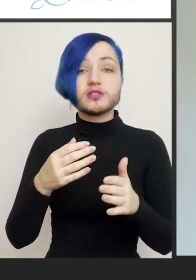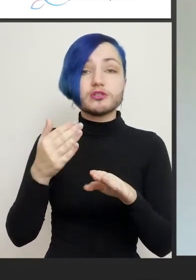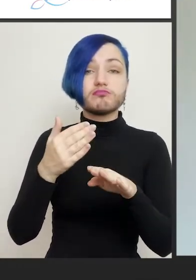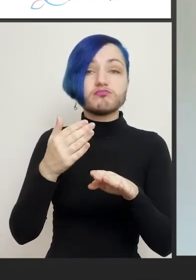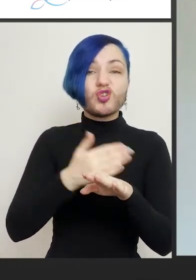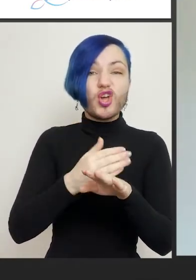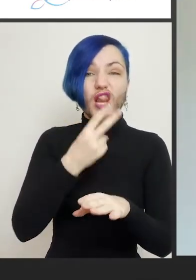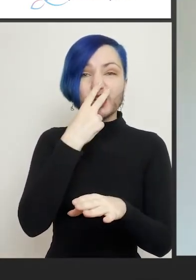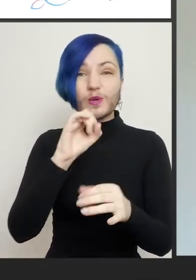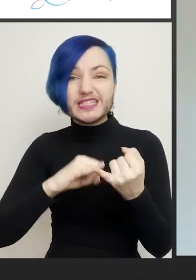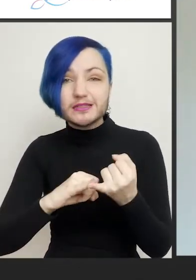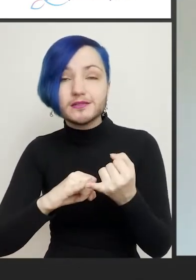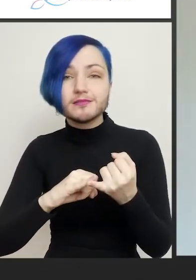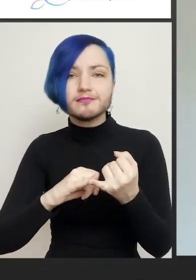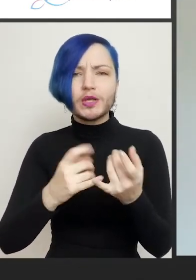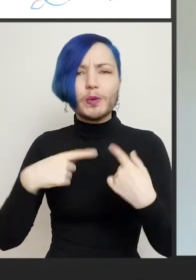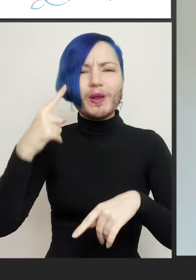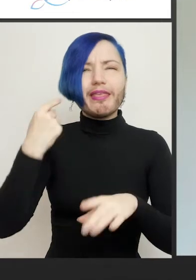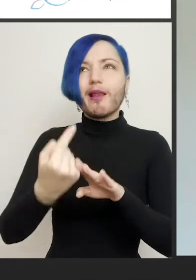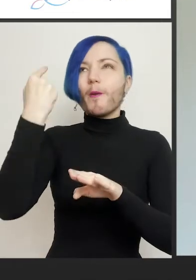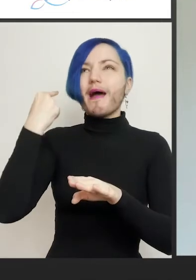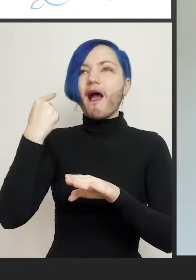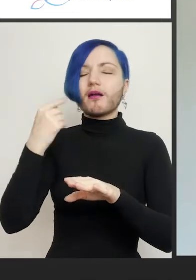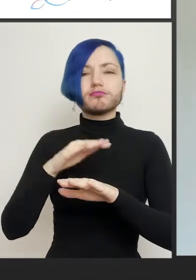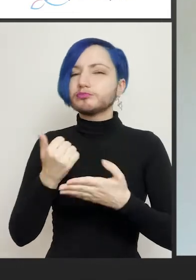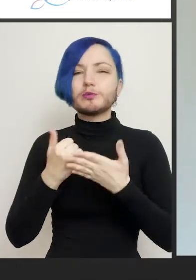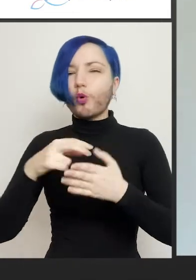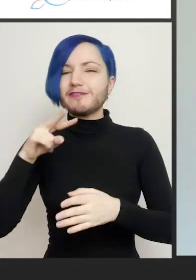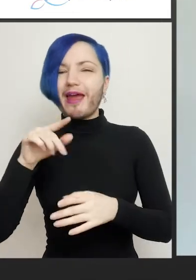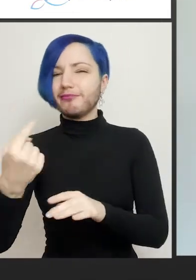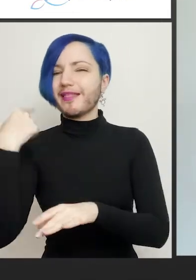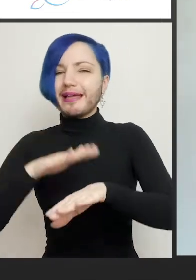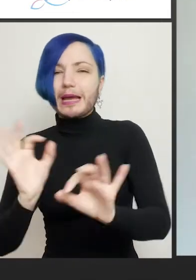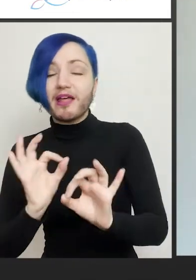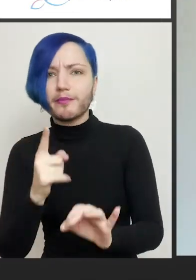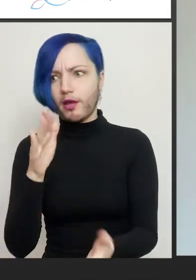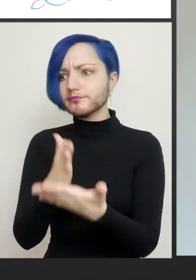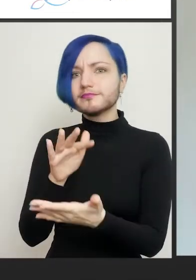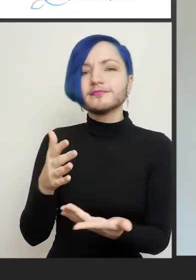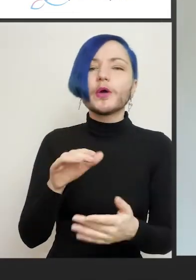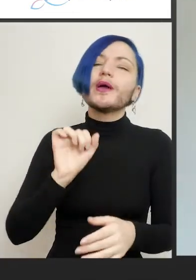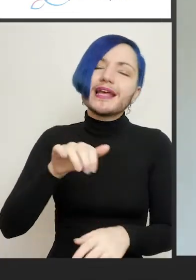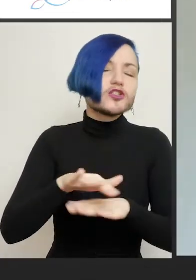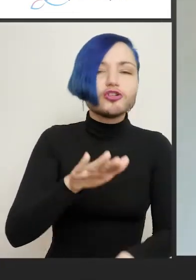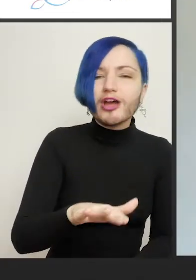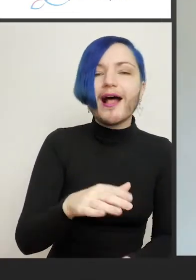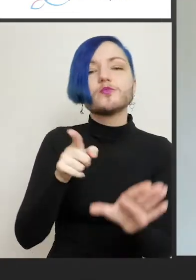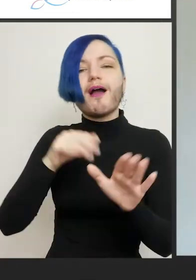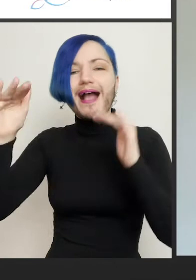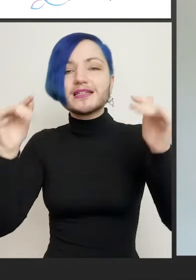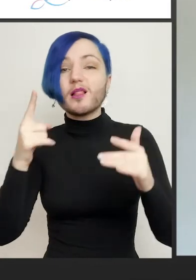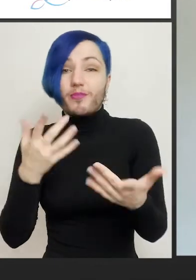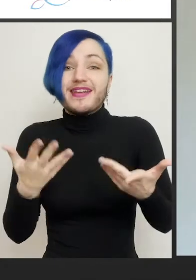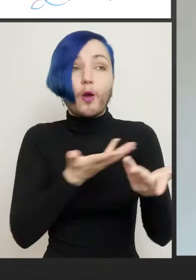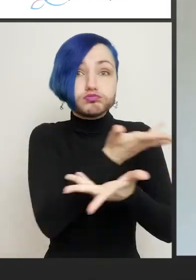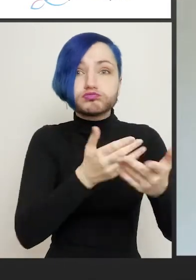had supportive parents. And again, there's a precedent. She wasn't a child, she was a young adult. But all the stuff about trans